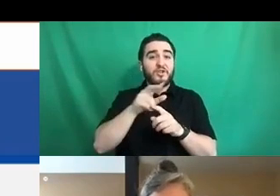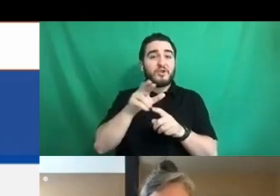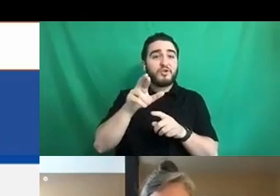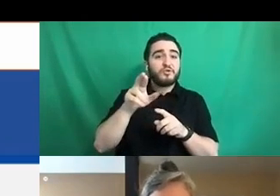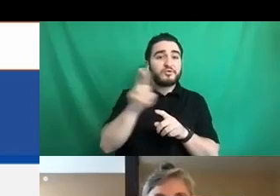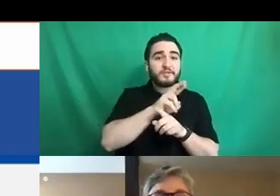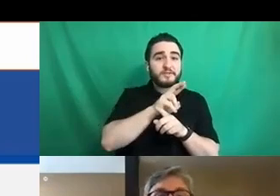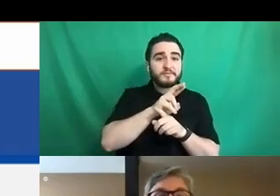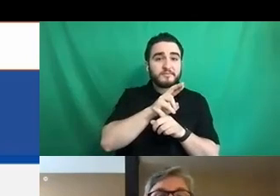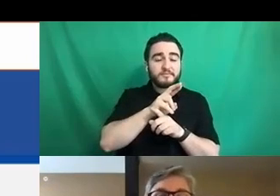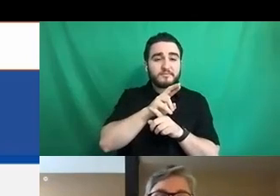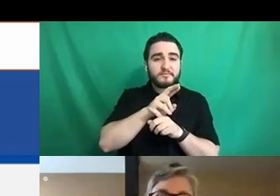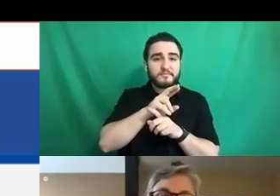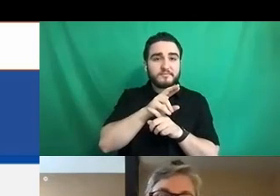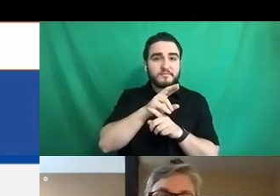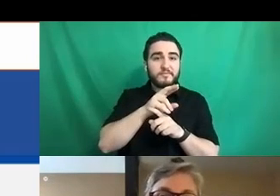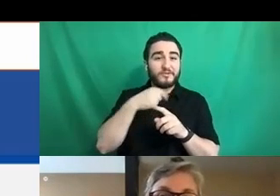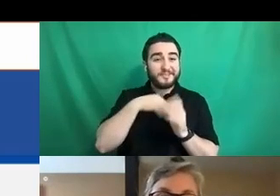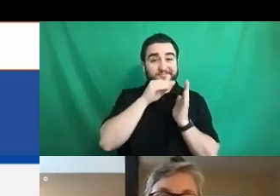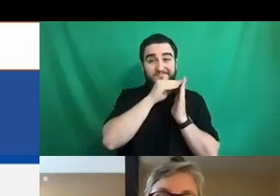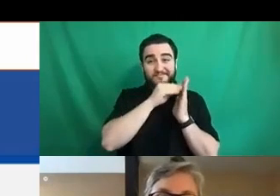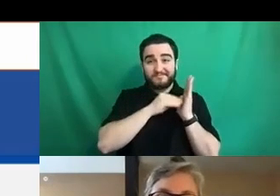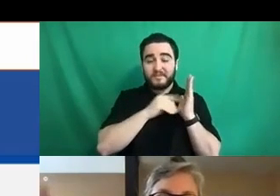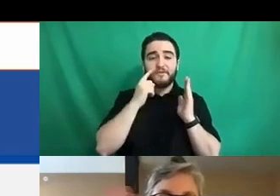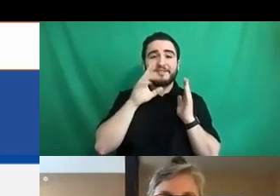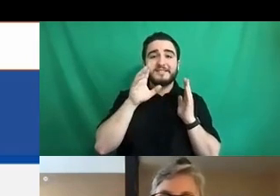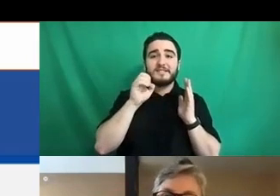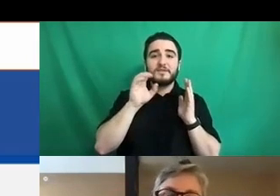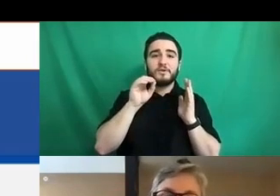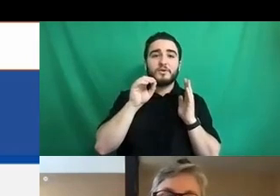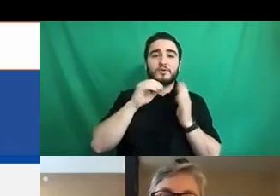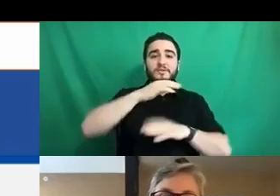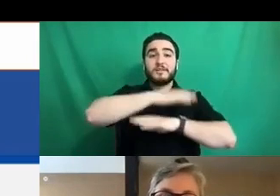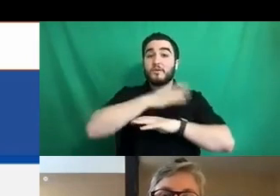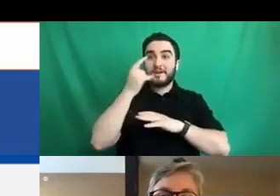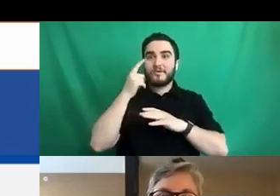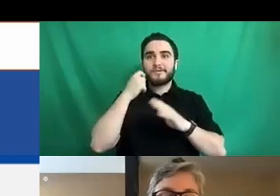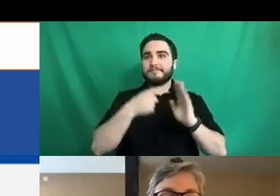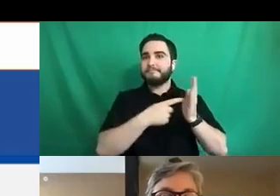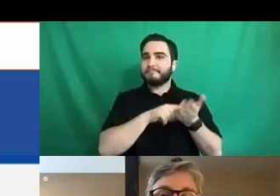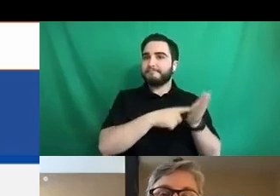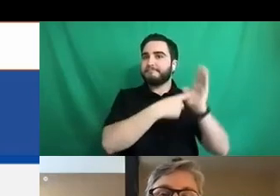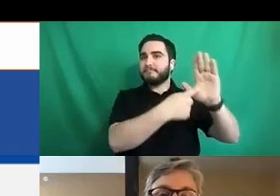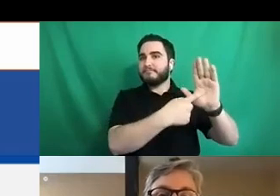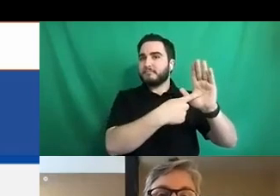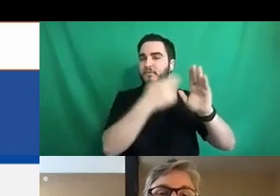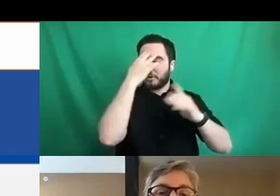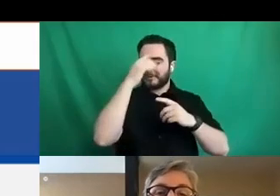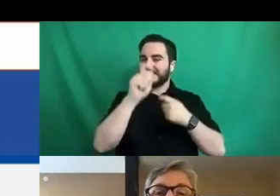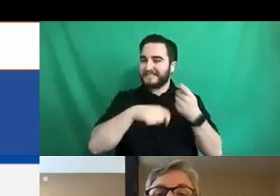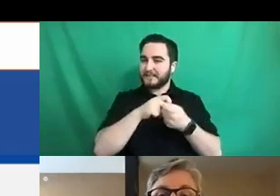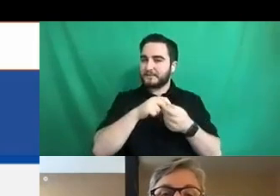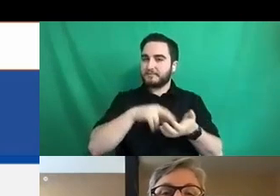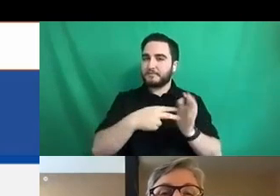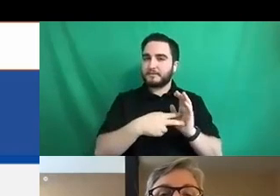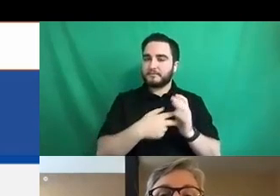we write in here again for the CEO's desk because we want them to know, we want them to read it and know exactly what it means. And here's